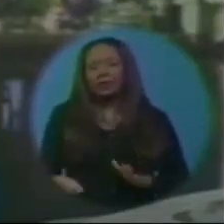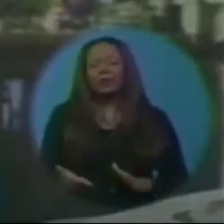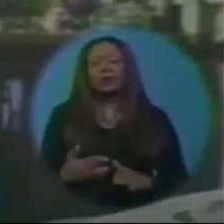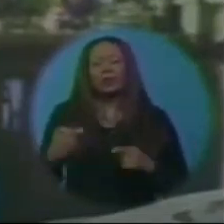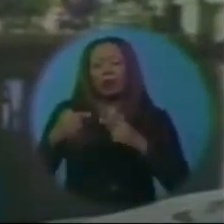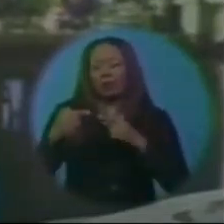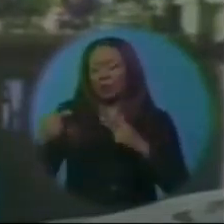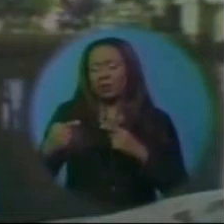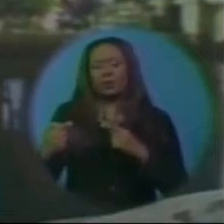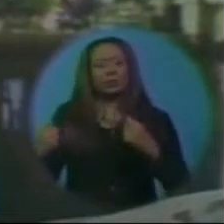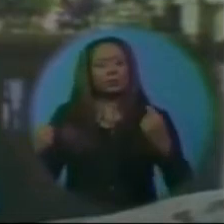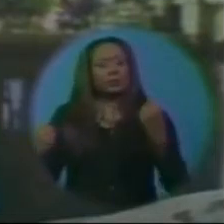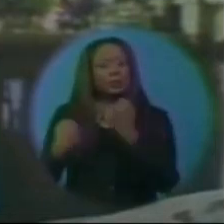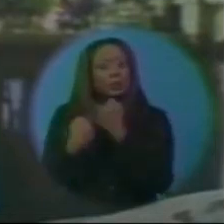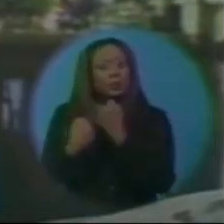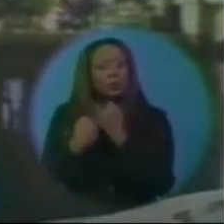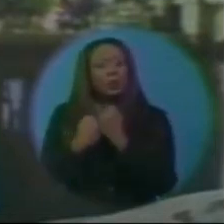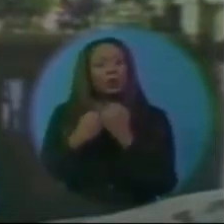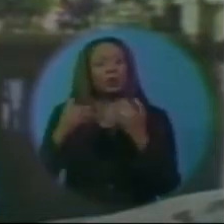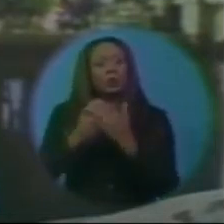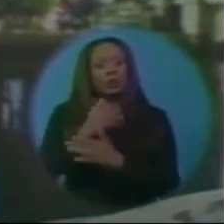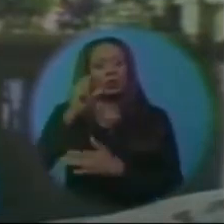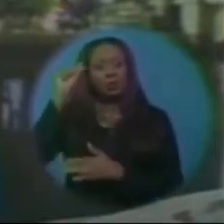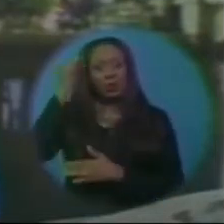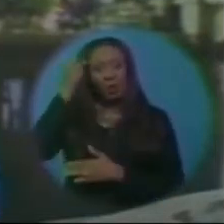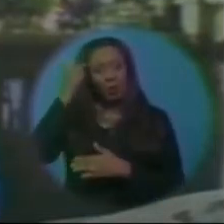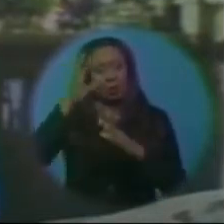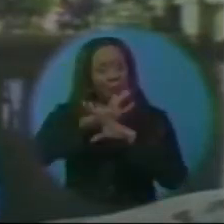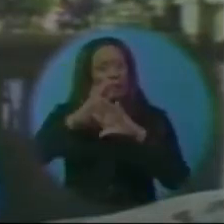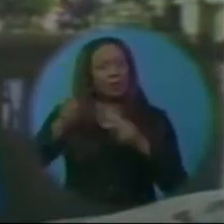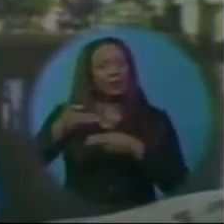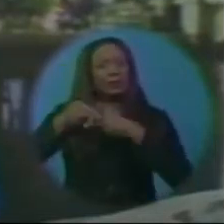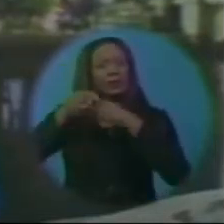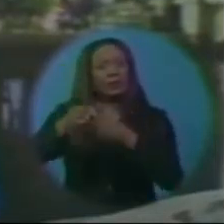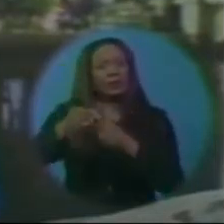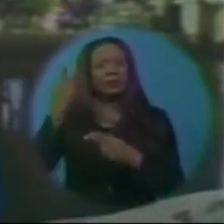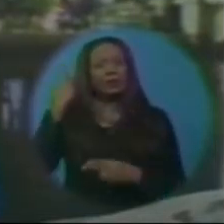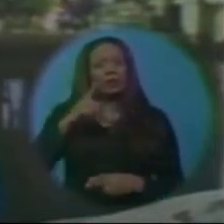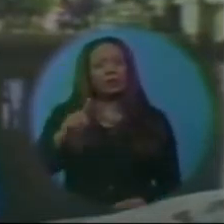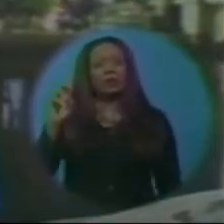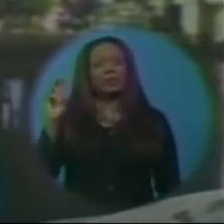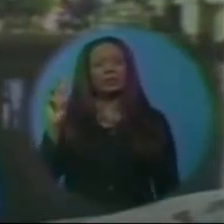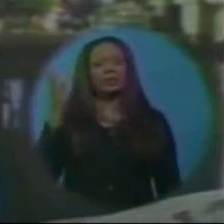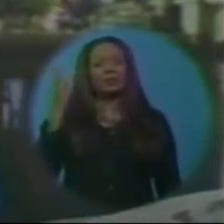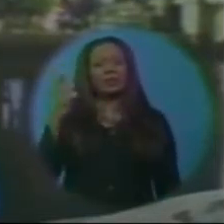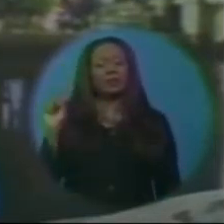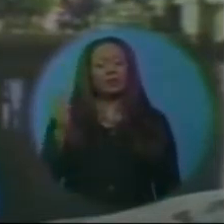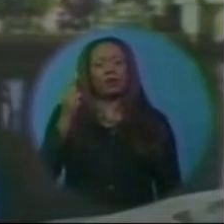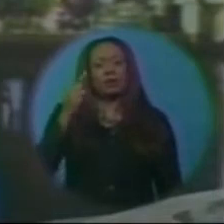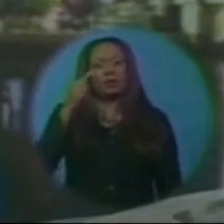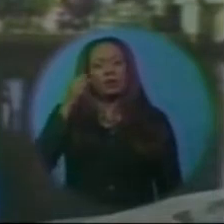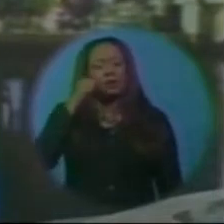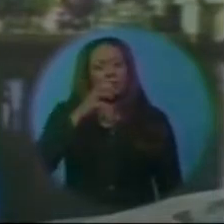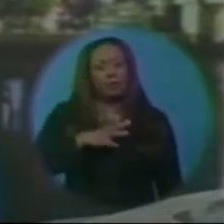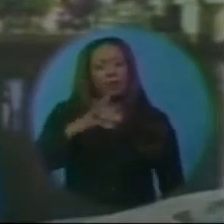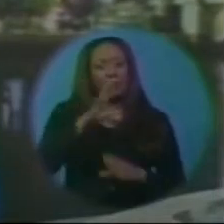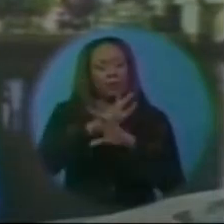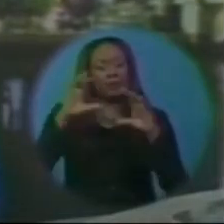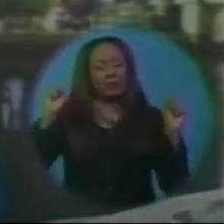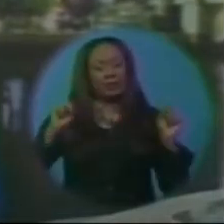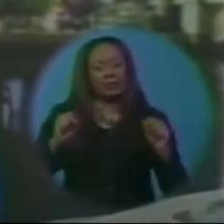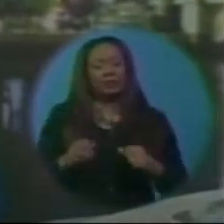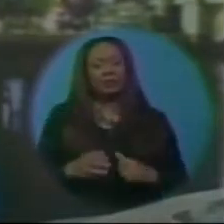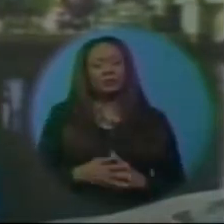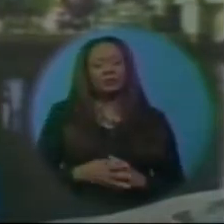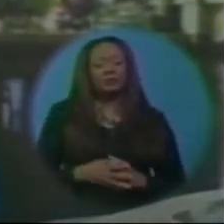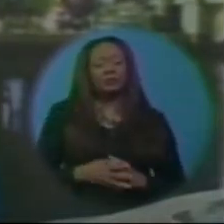the government's presidential nominee, Paula Mae Weeks, as the country's 6th and 1st female president.